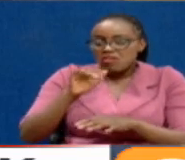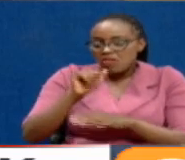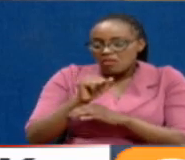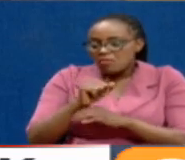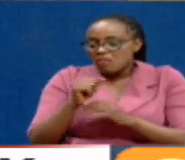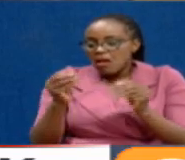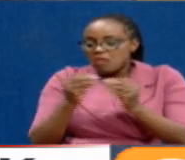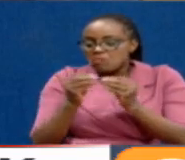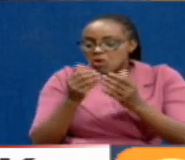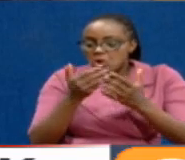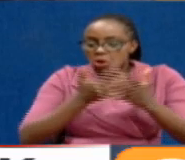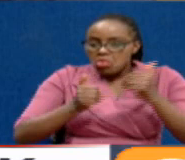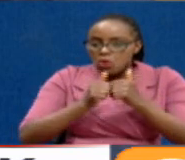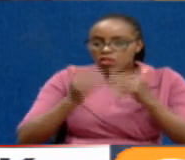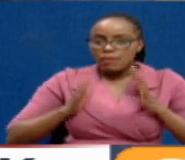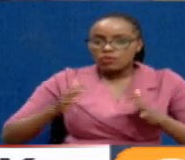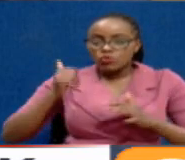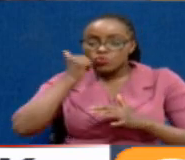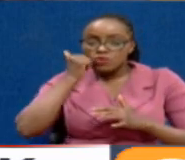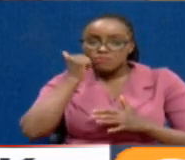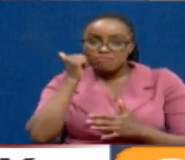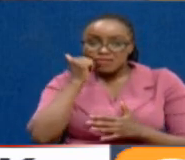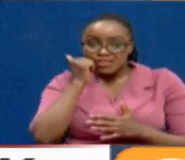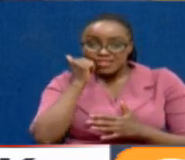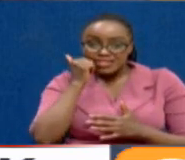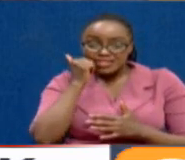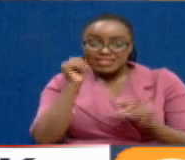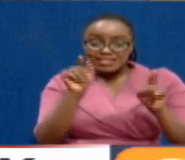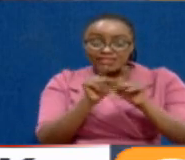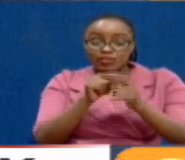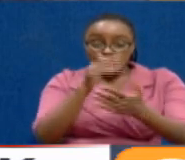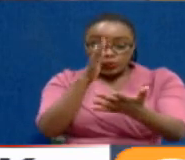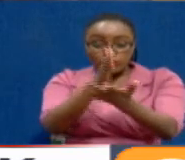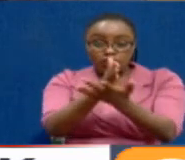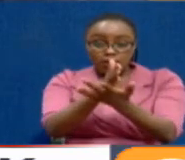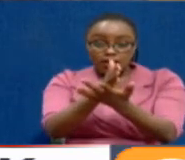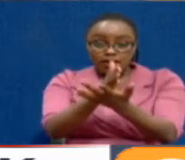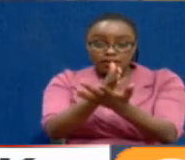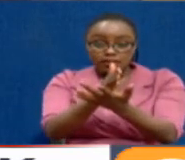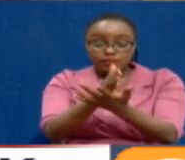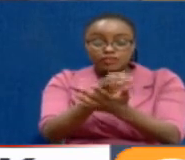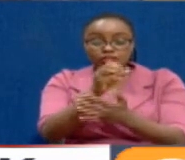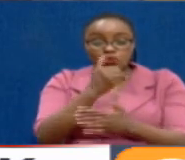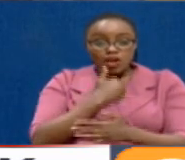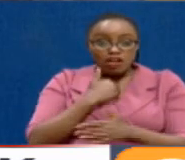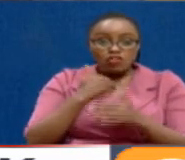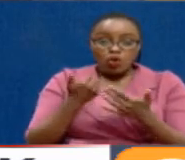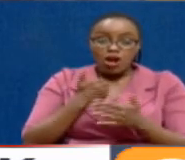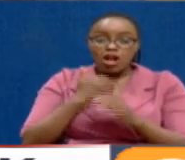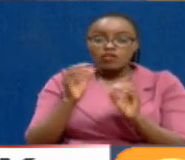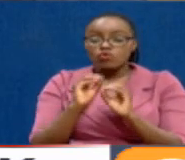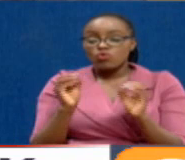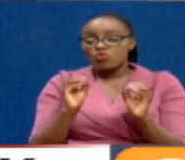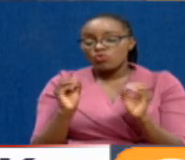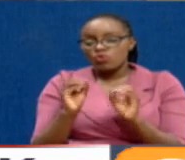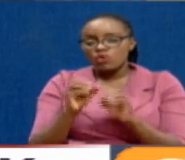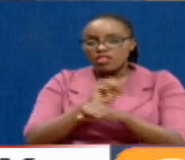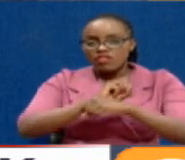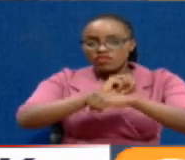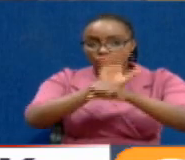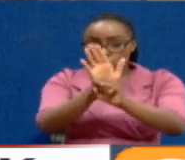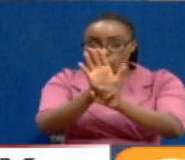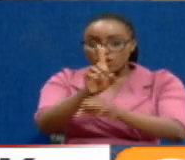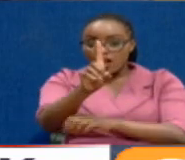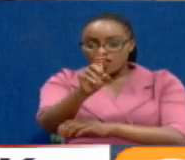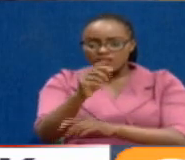with COVID-19. And in that case, then we would need to test them to confirm that really they do or don't have the virus. Mm-hmm. So there are